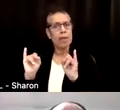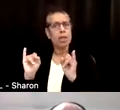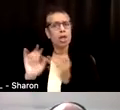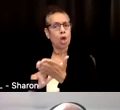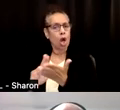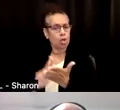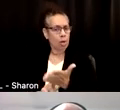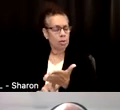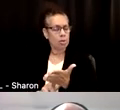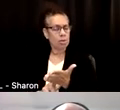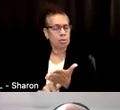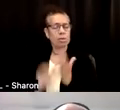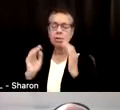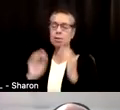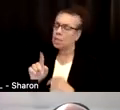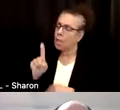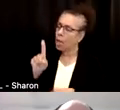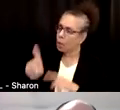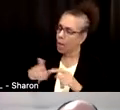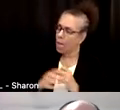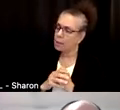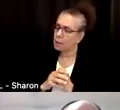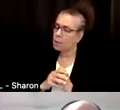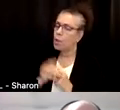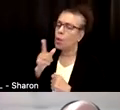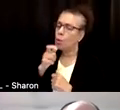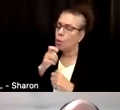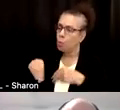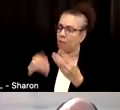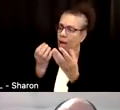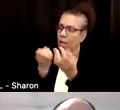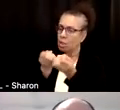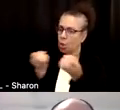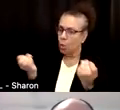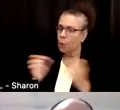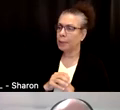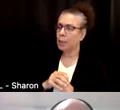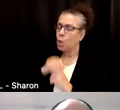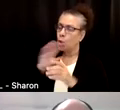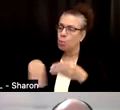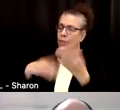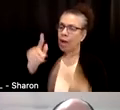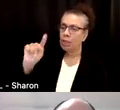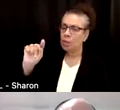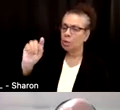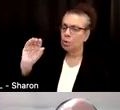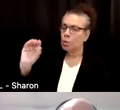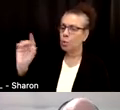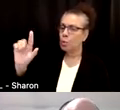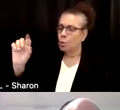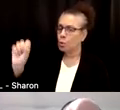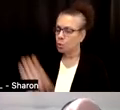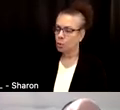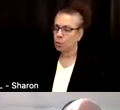be asking questions related to who provides the materials, who provides the tools, is there